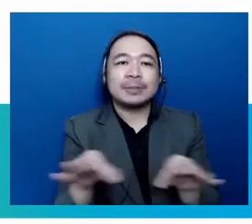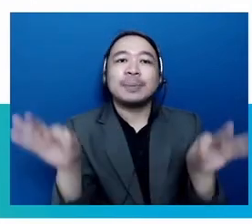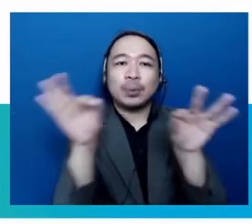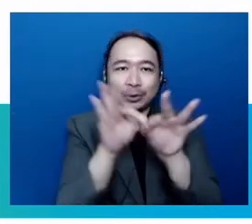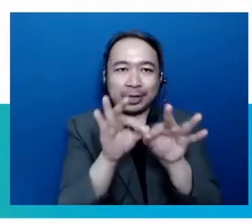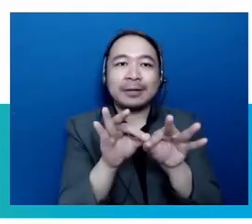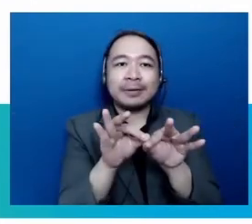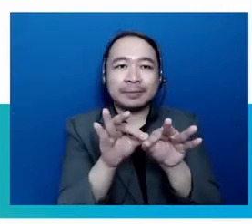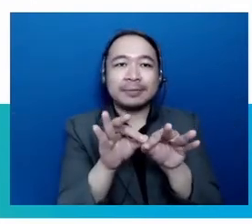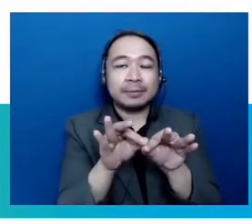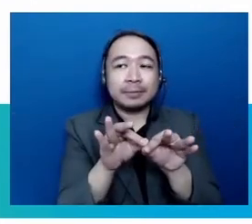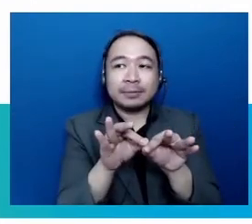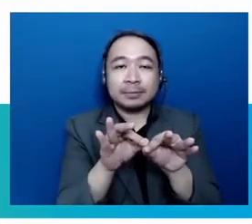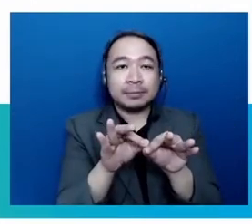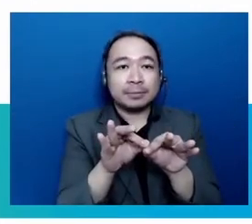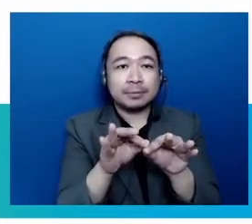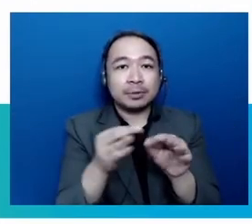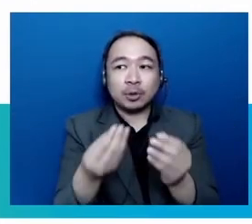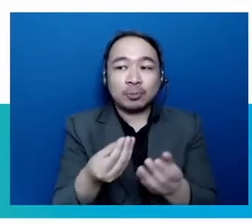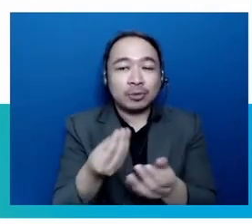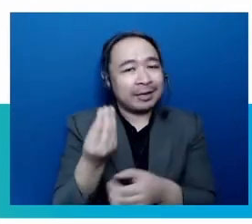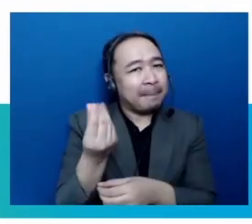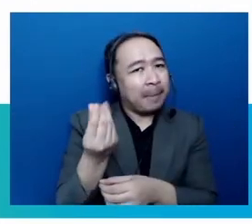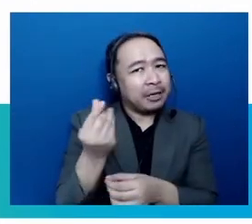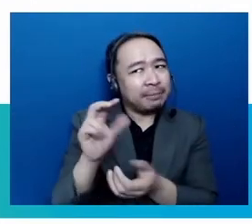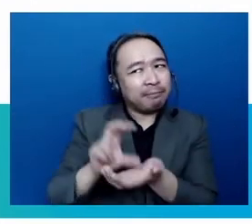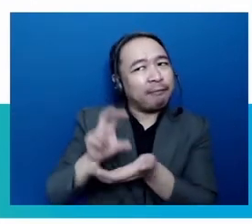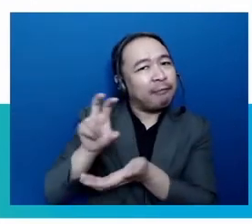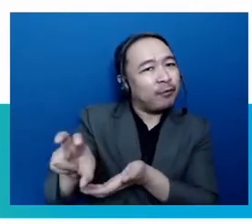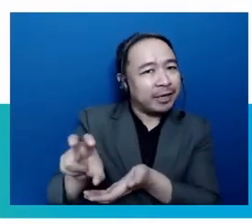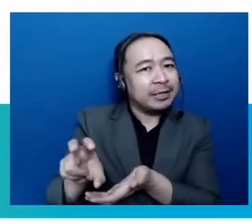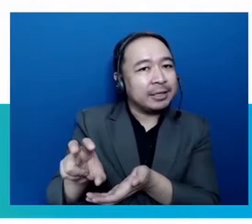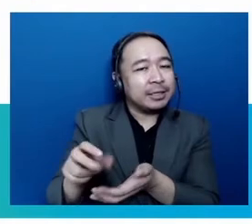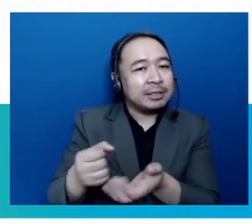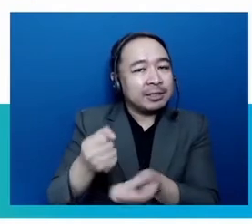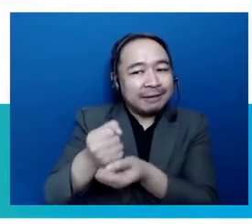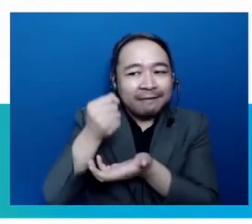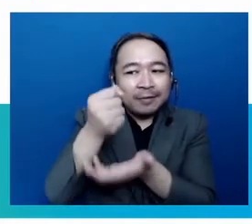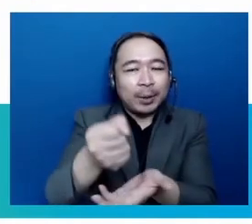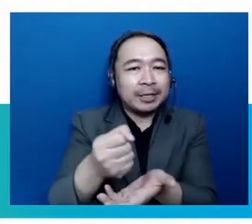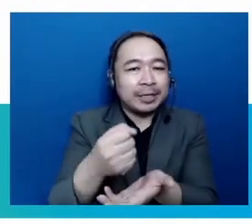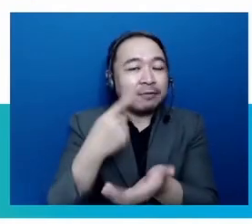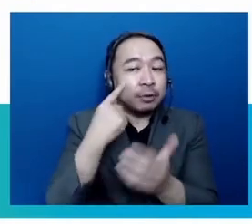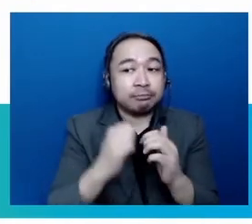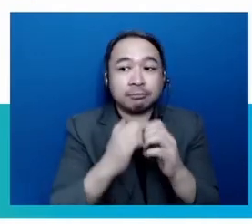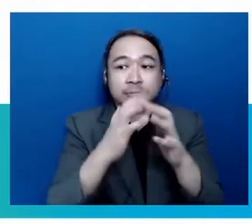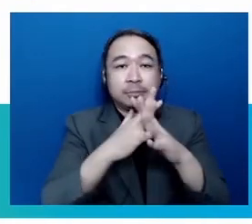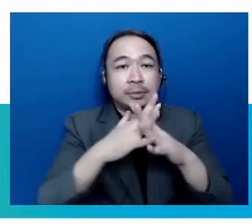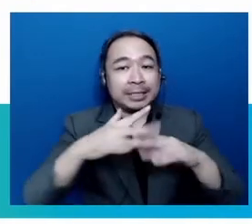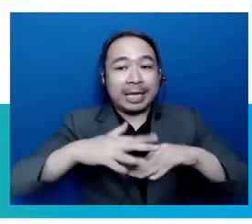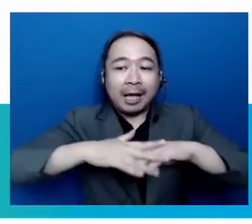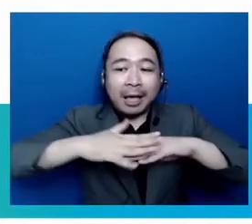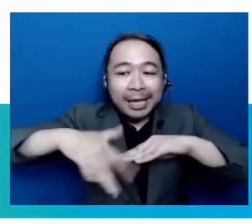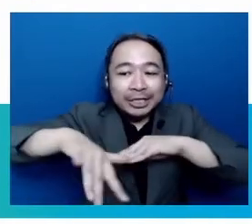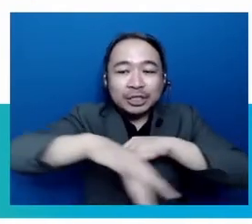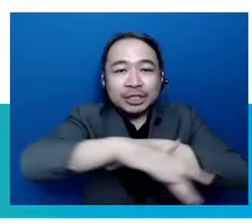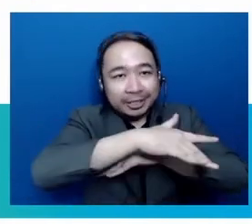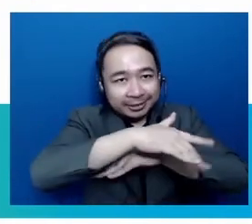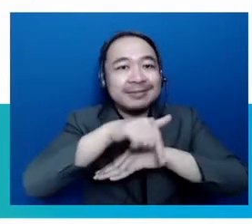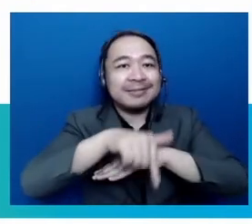in providing more money, more funding for healthy oceans and the blue economy. The reason it's